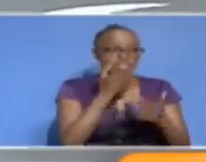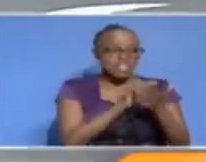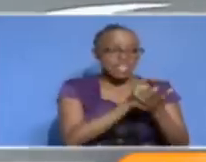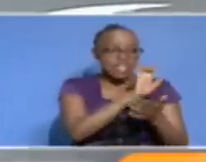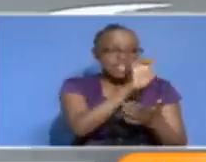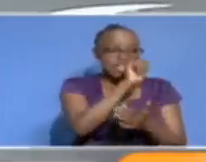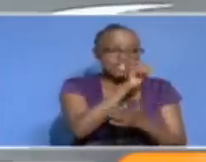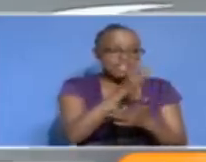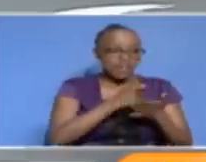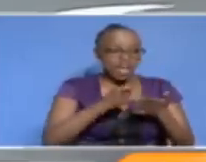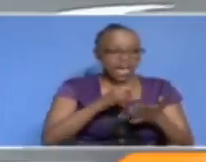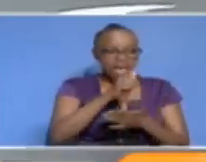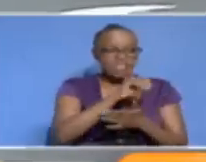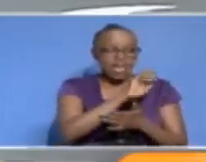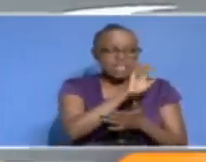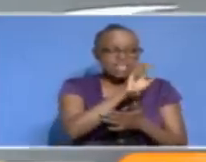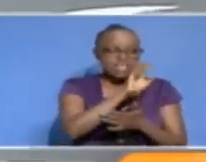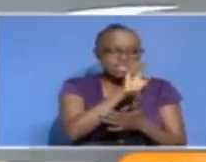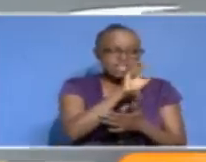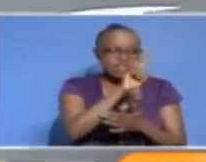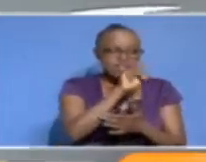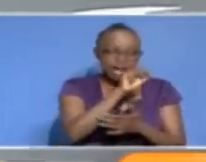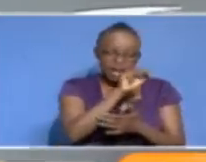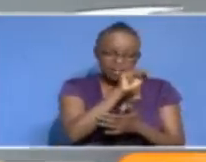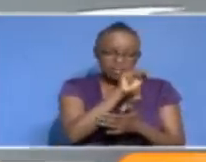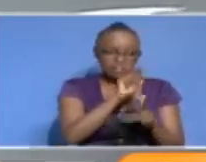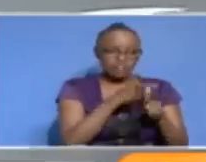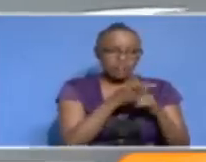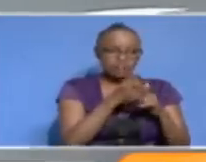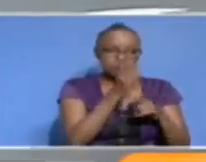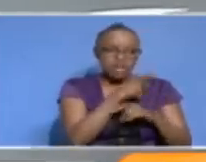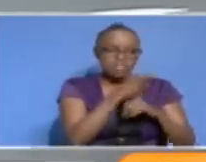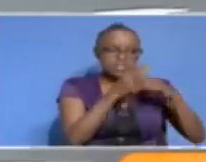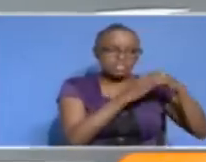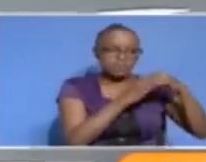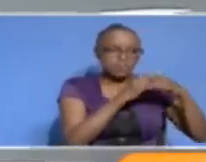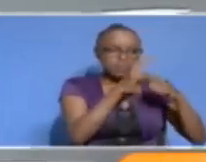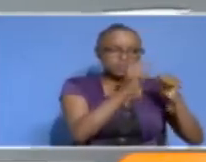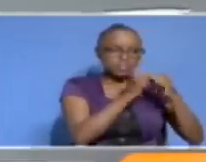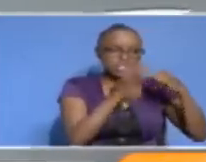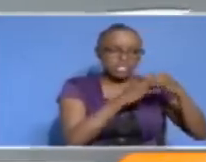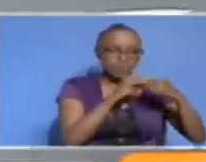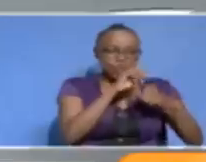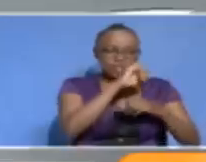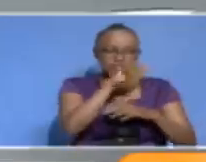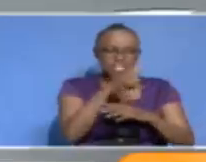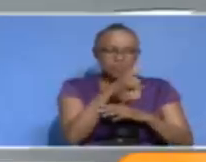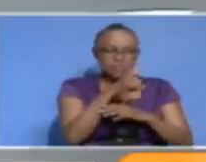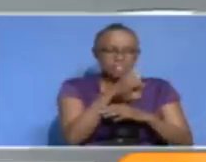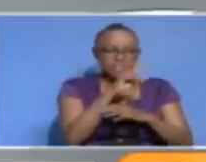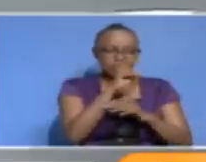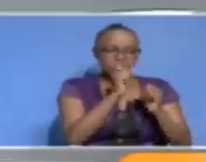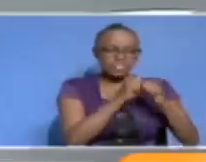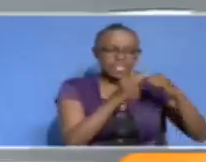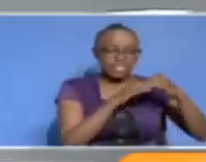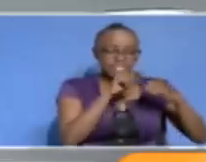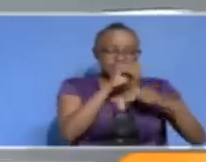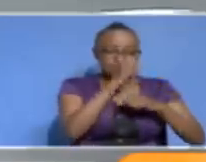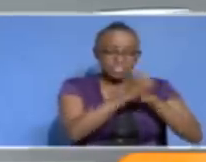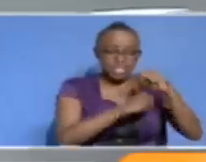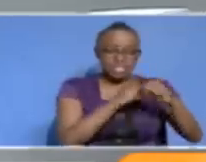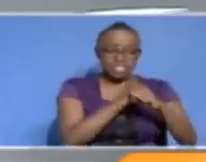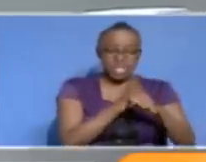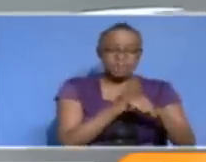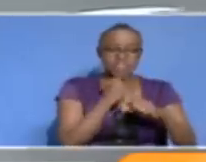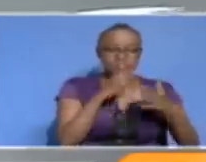ESCC signed by Maiva. Yeah. One dated 14th of September 2018, one dated January 2019 this year.